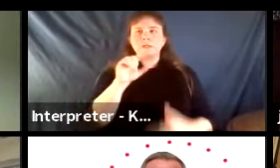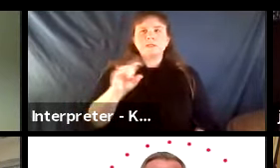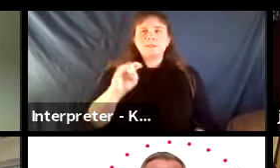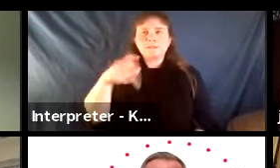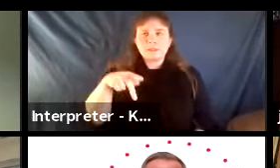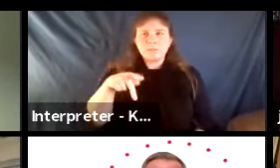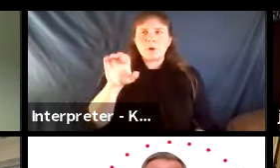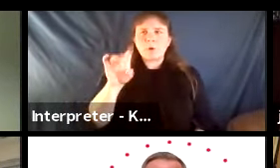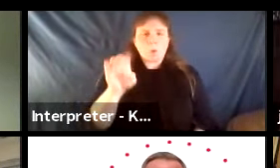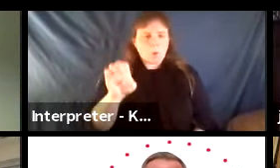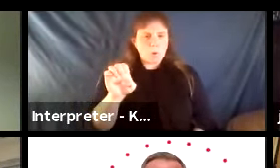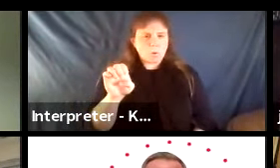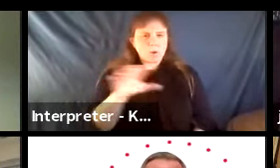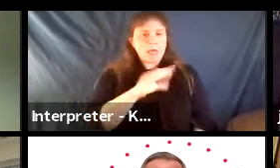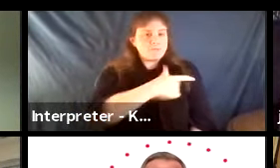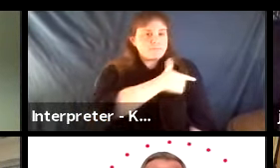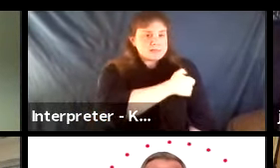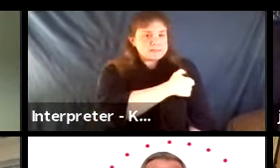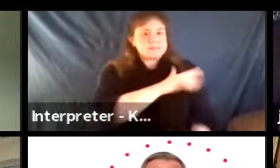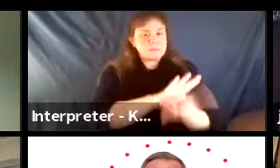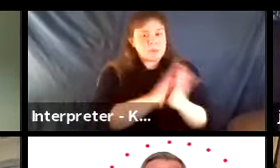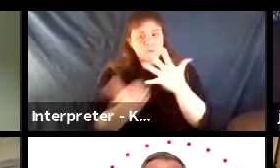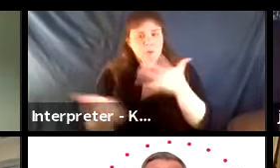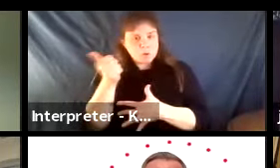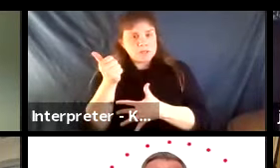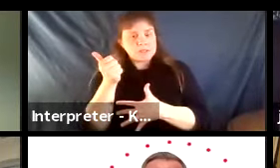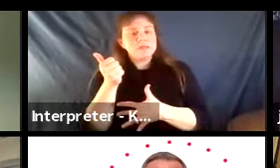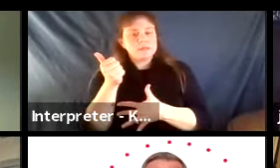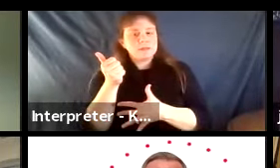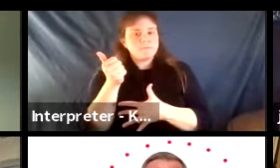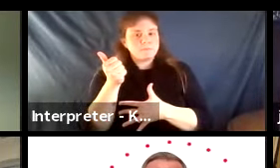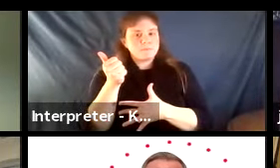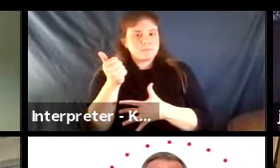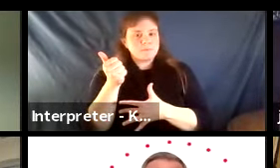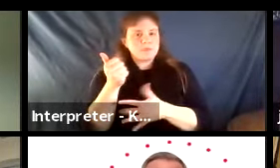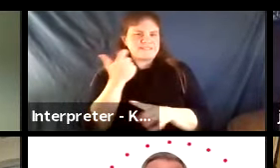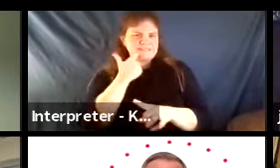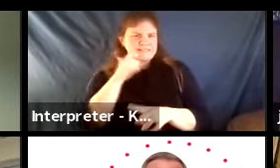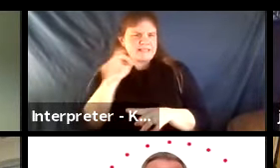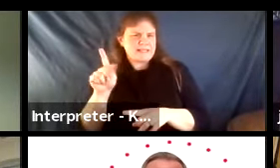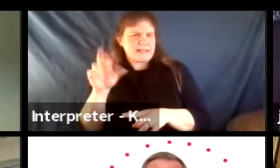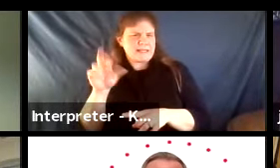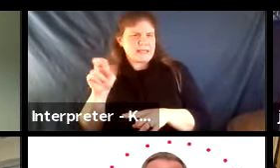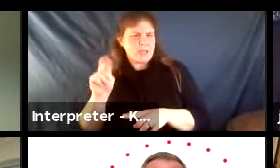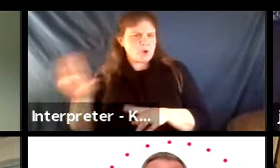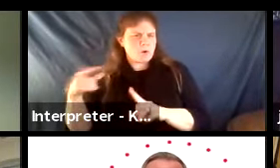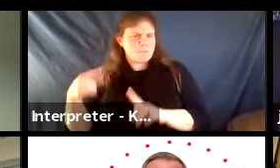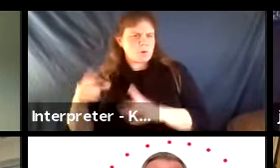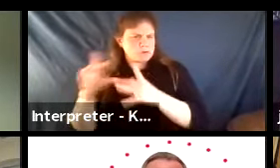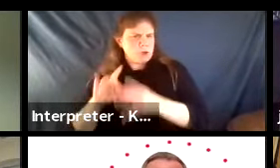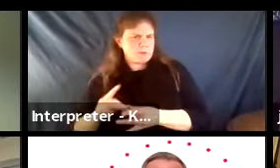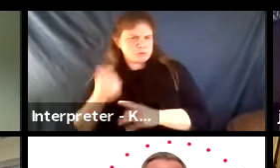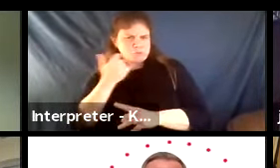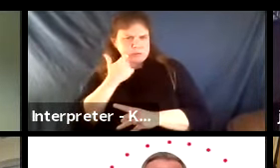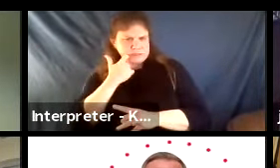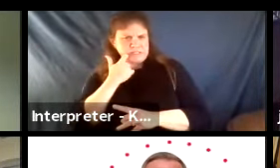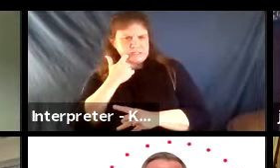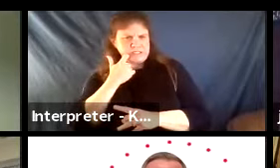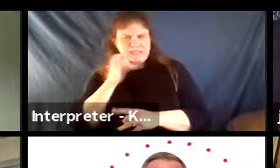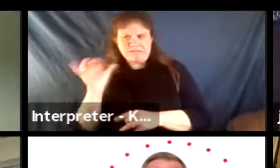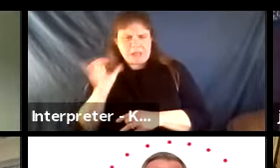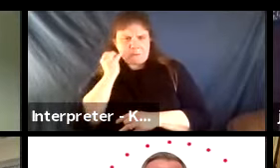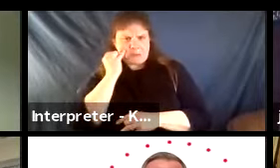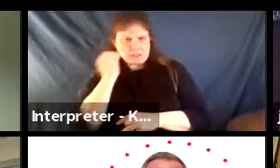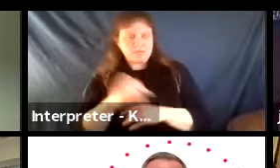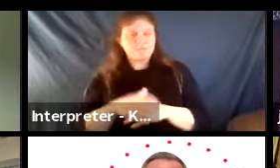and prioritizing vaccines, then similar to Kieran's point previously, the vaccines,